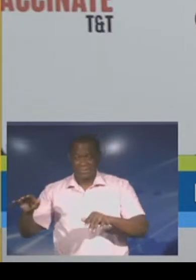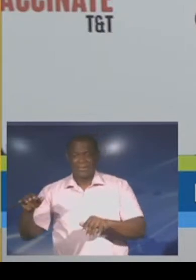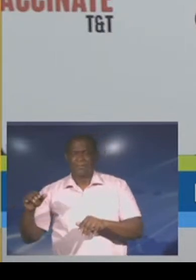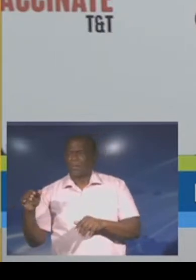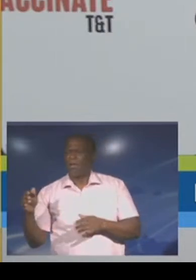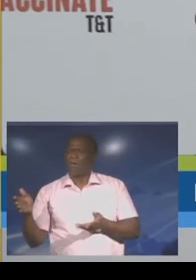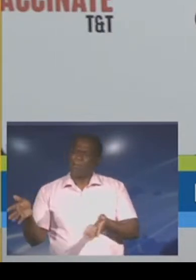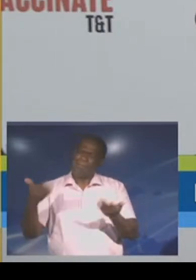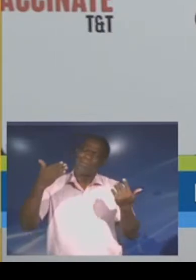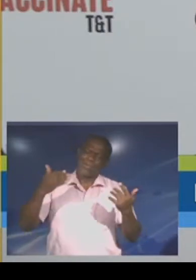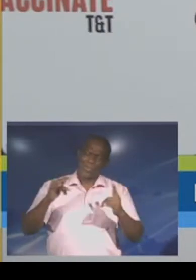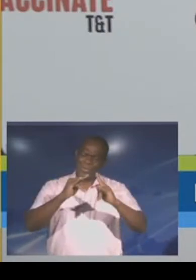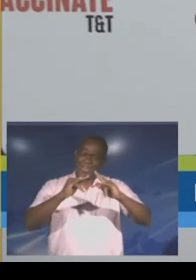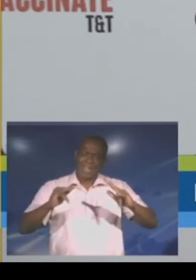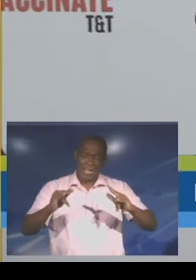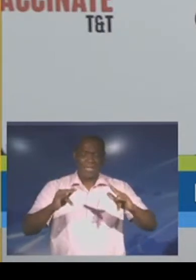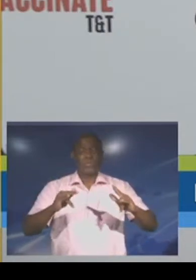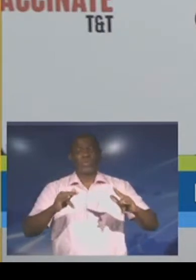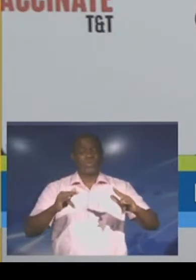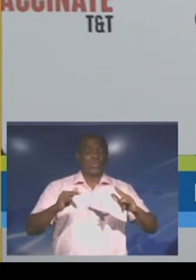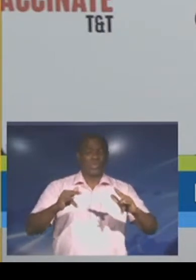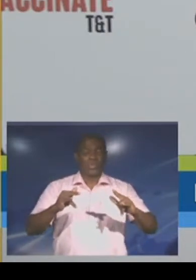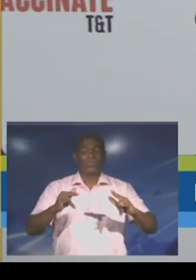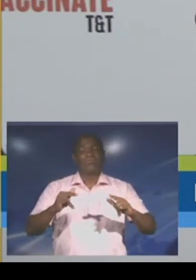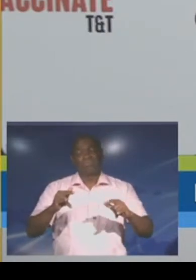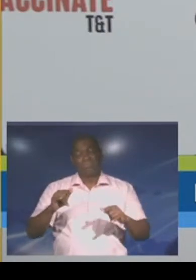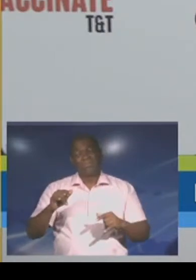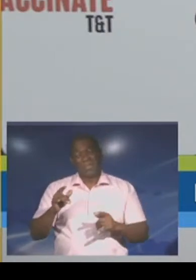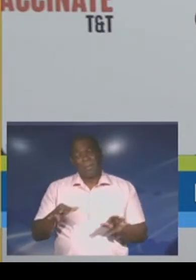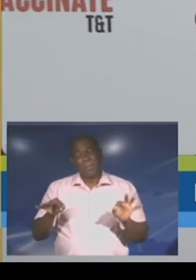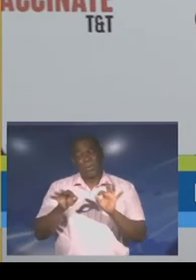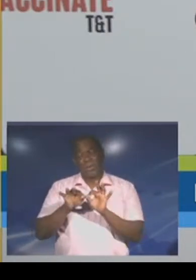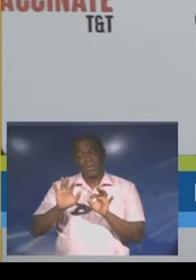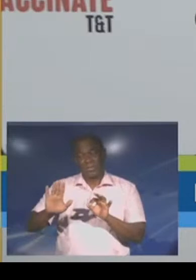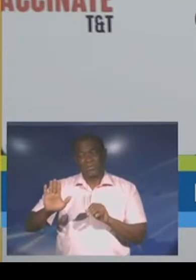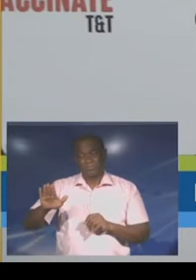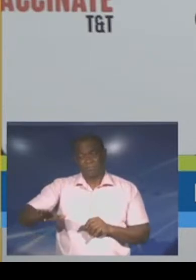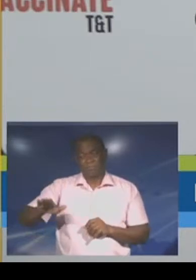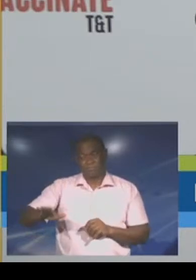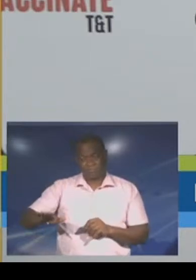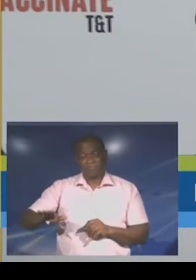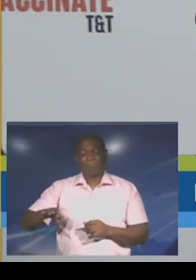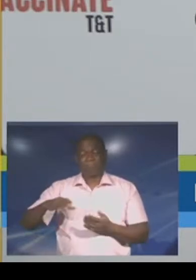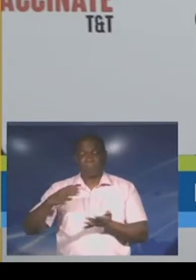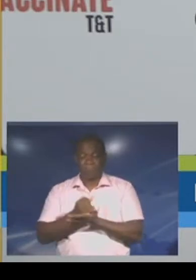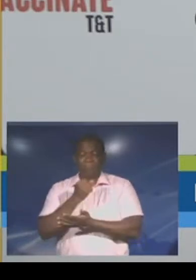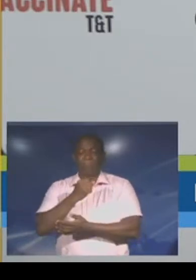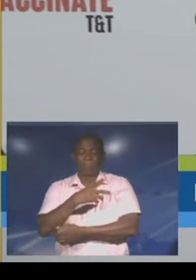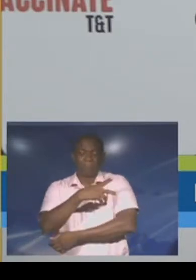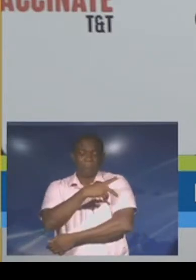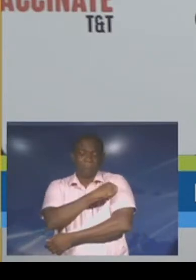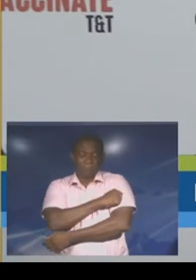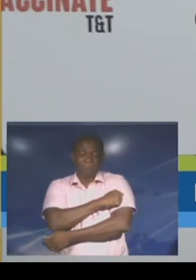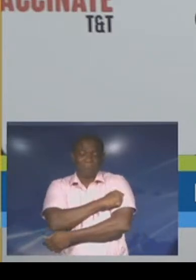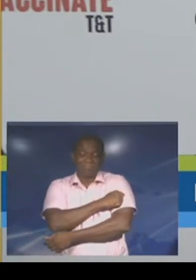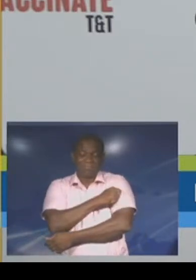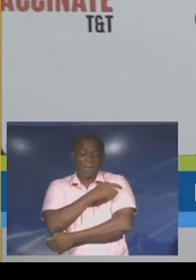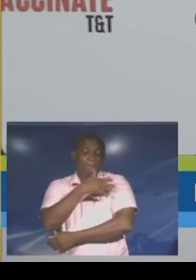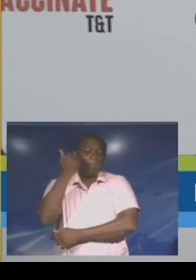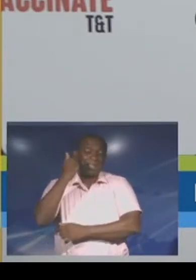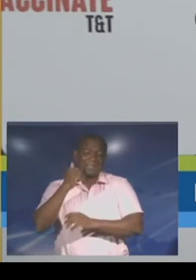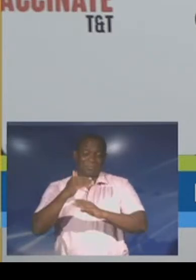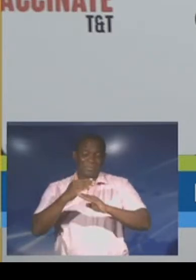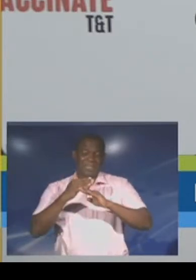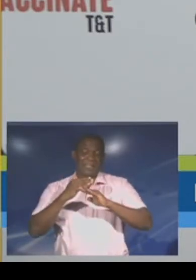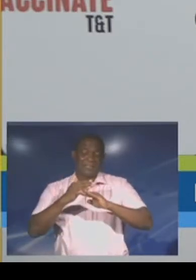to be lifted, get your child protected. And the best form of protection, especially now without a mask, is to